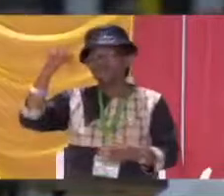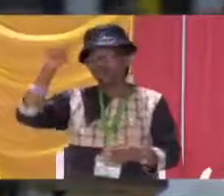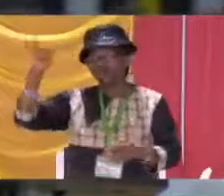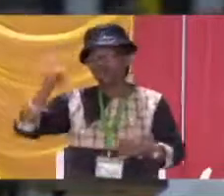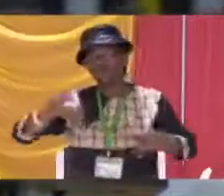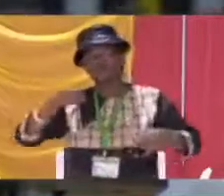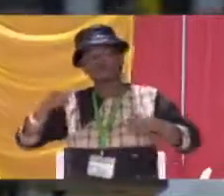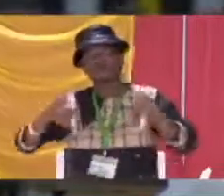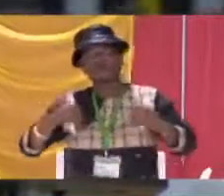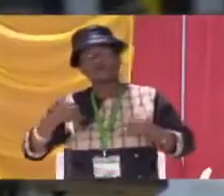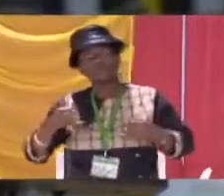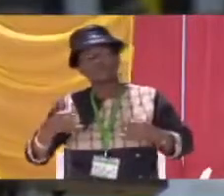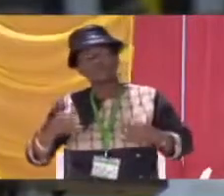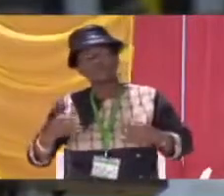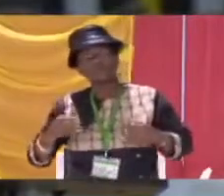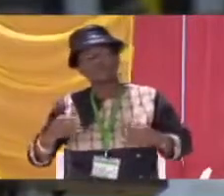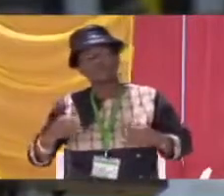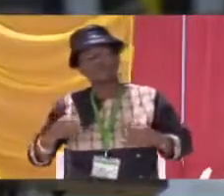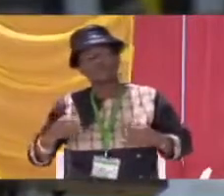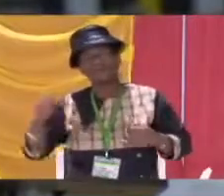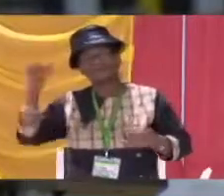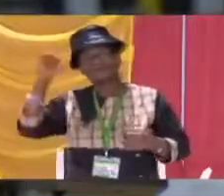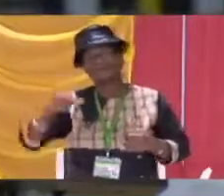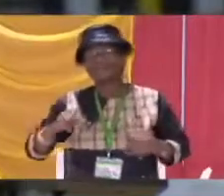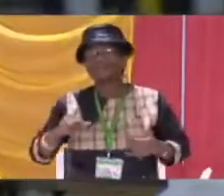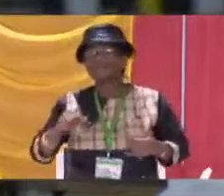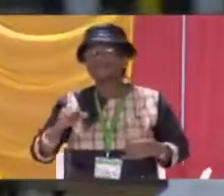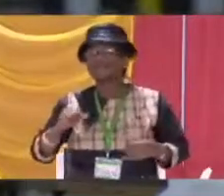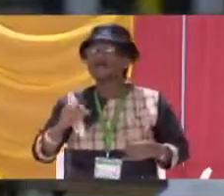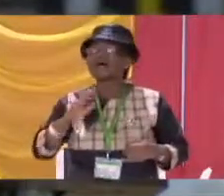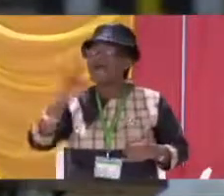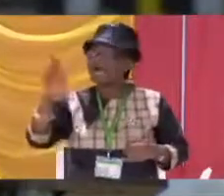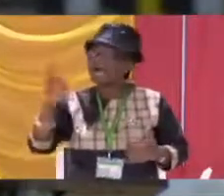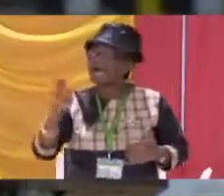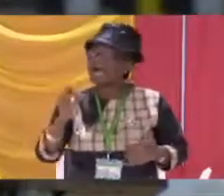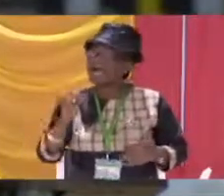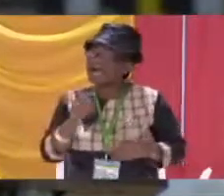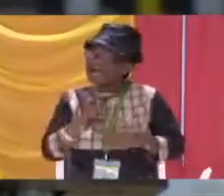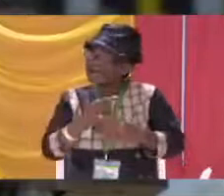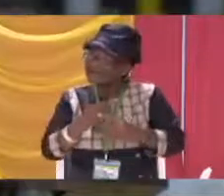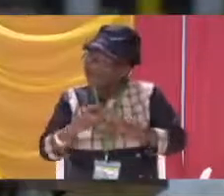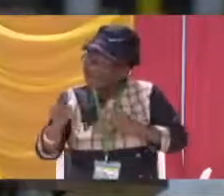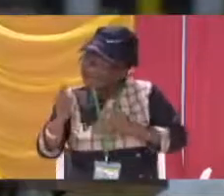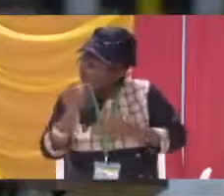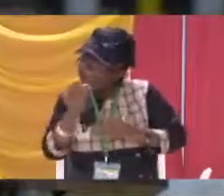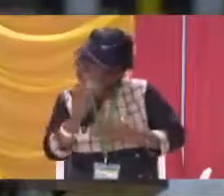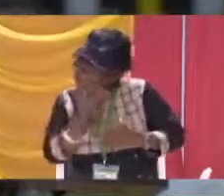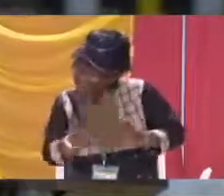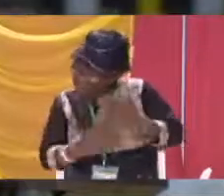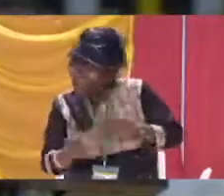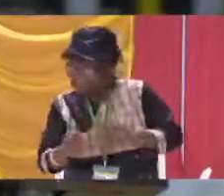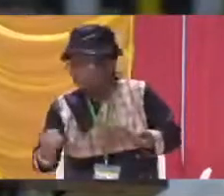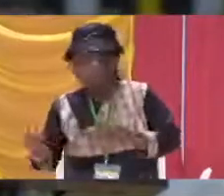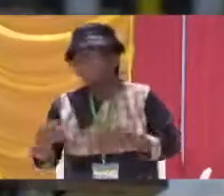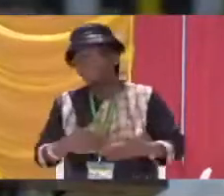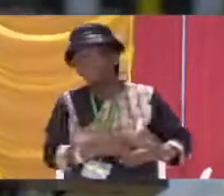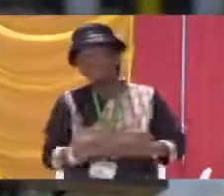some people were going through labor pain. And we only had to